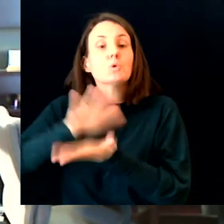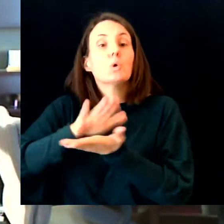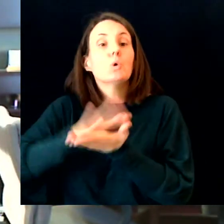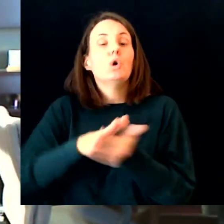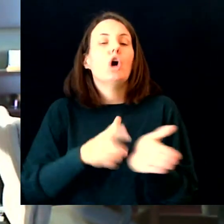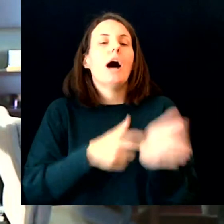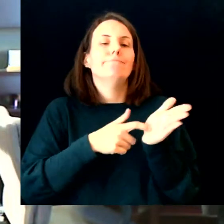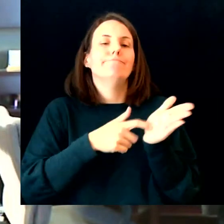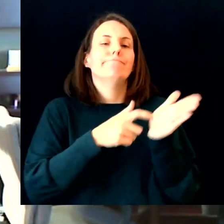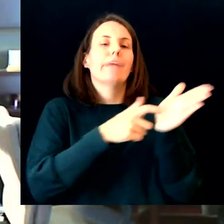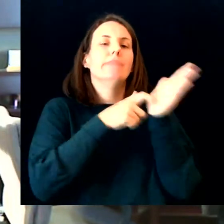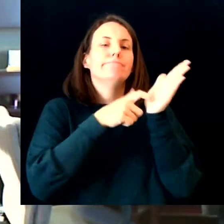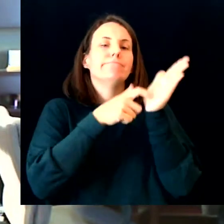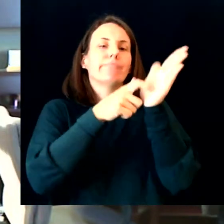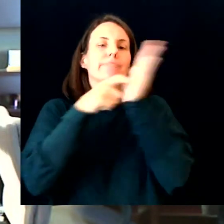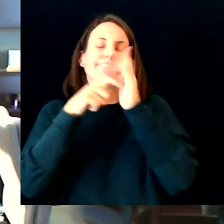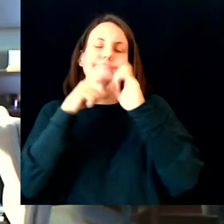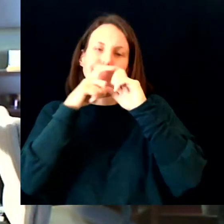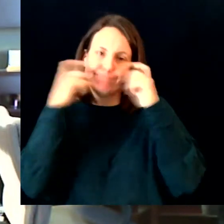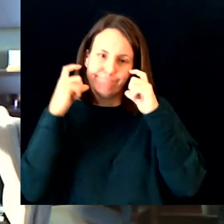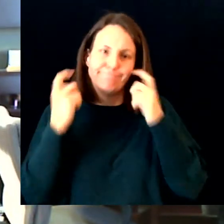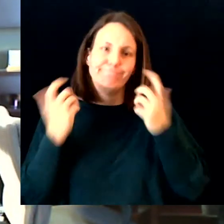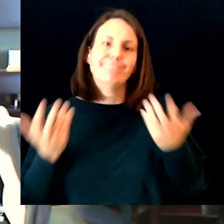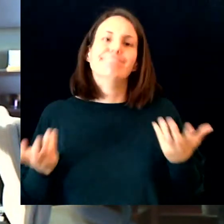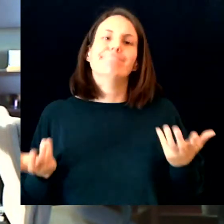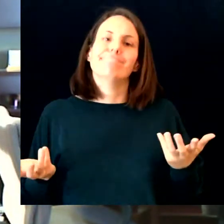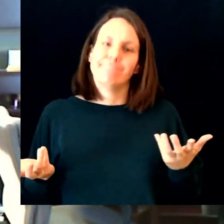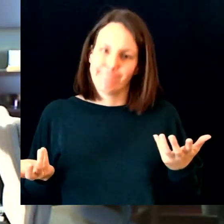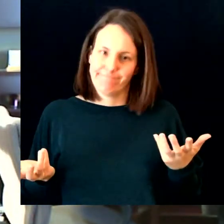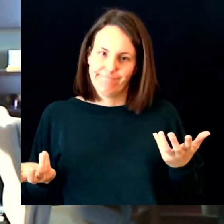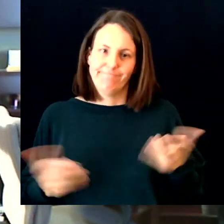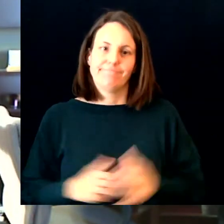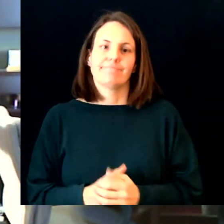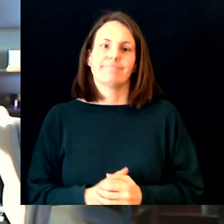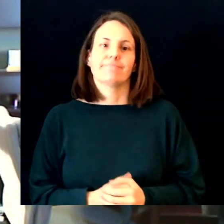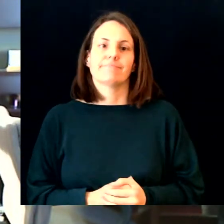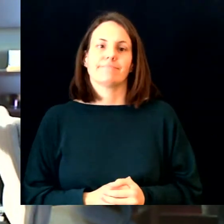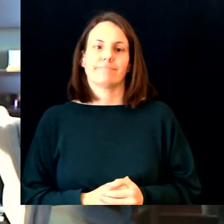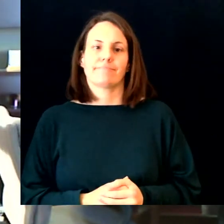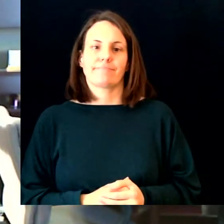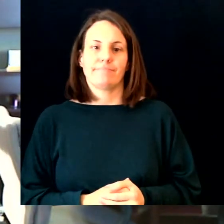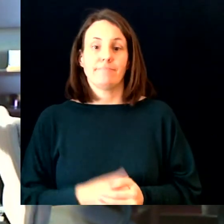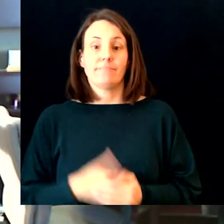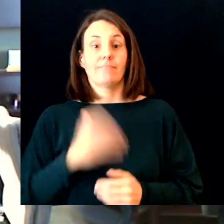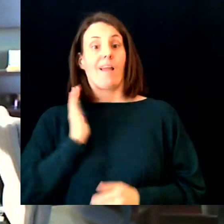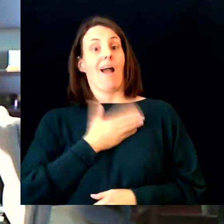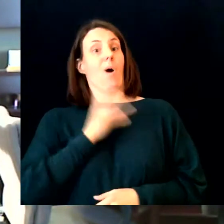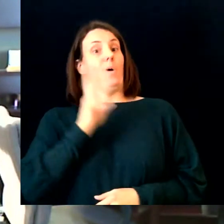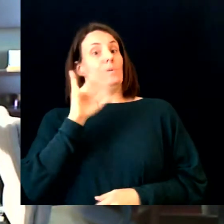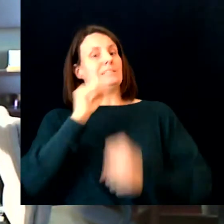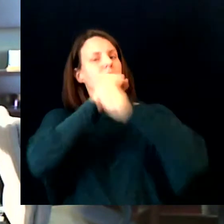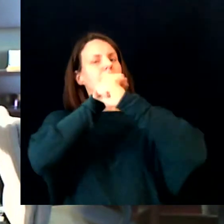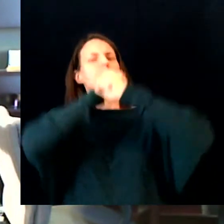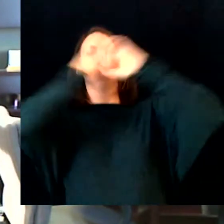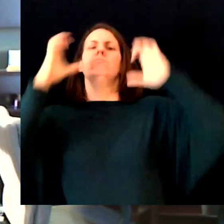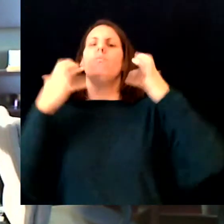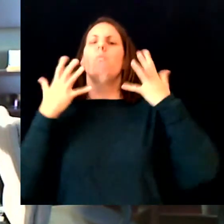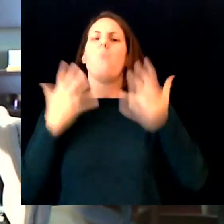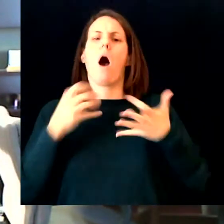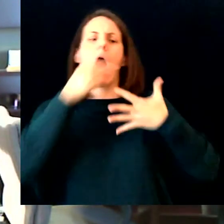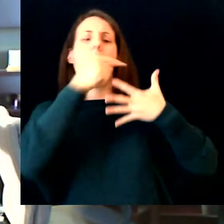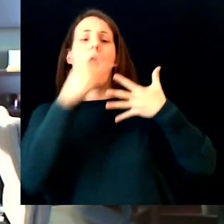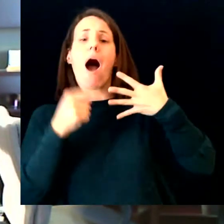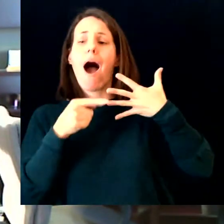also consistent with what they are seeing locally. We're seeing numbers of school districts reinstate mask requirements for kids in school